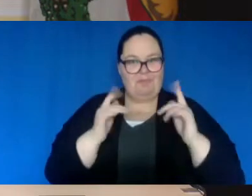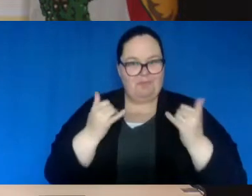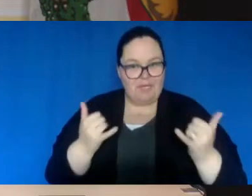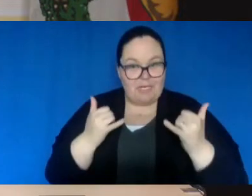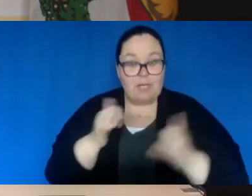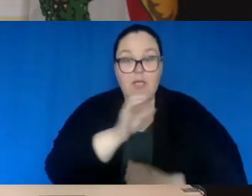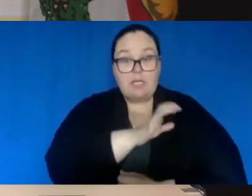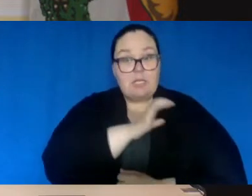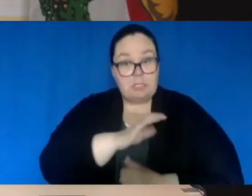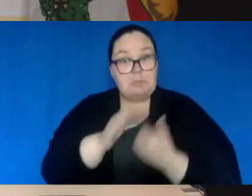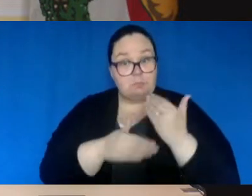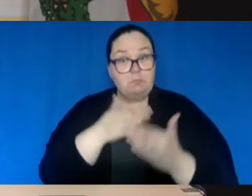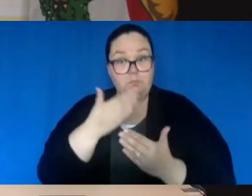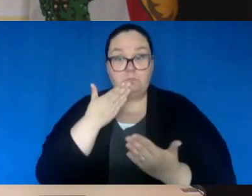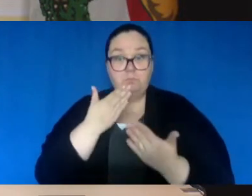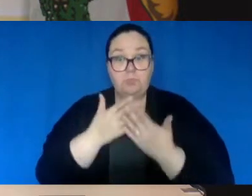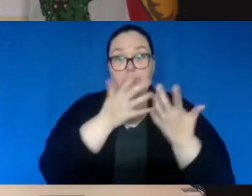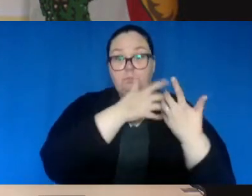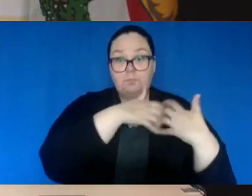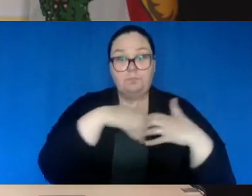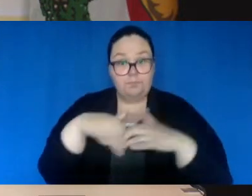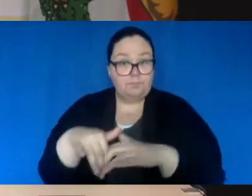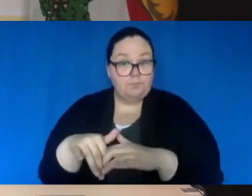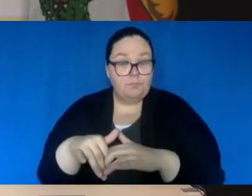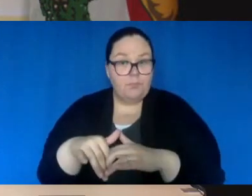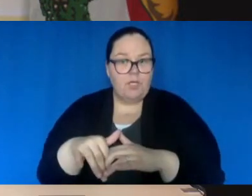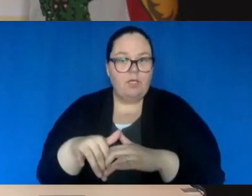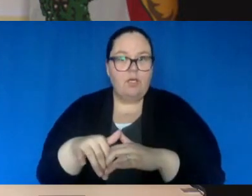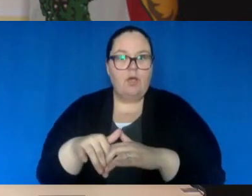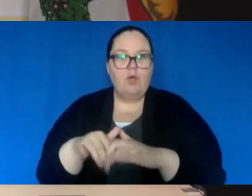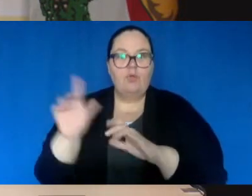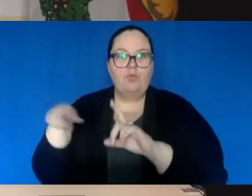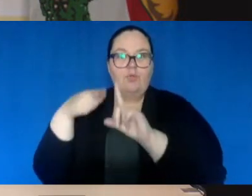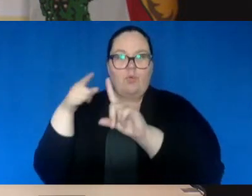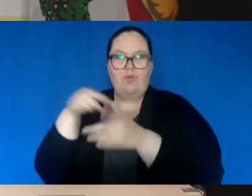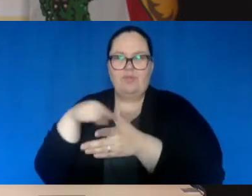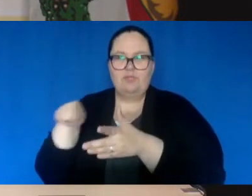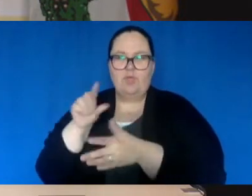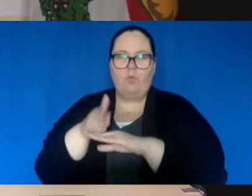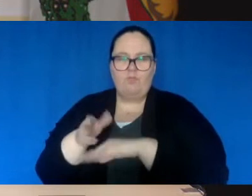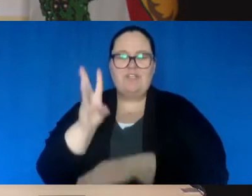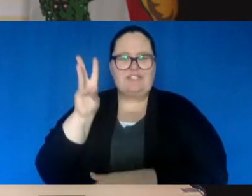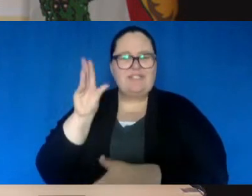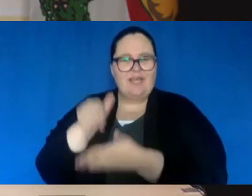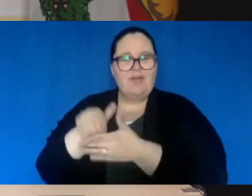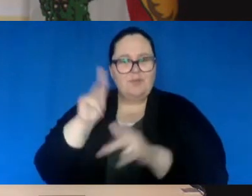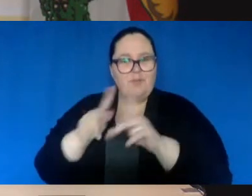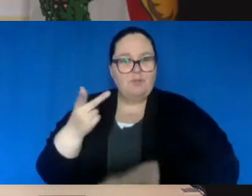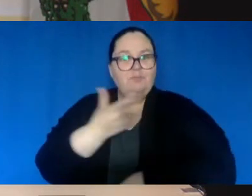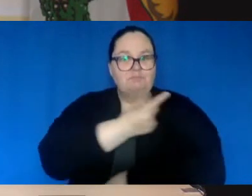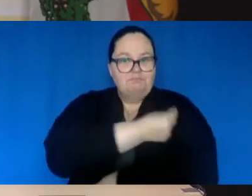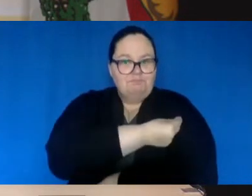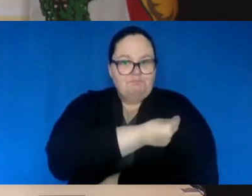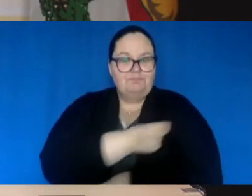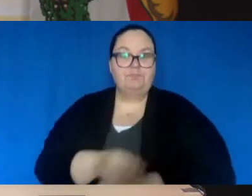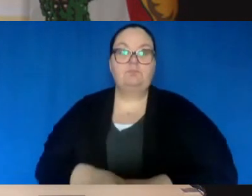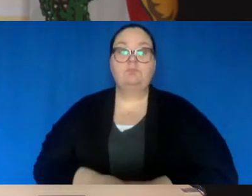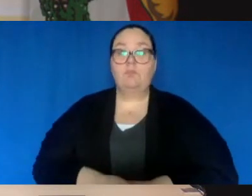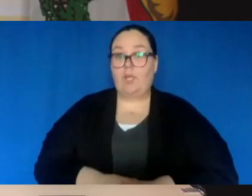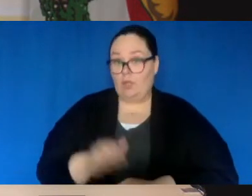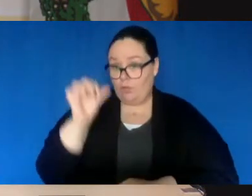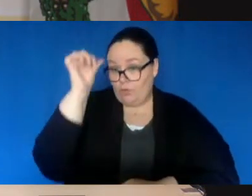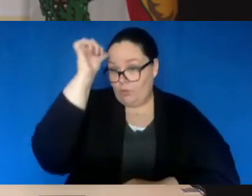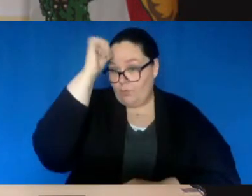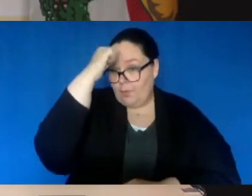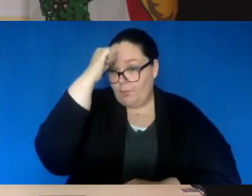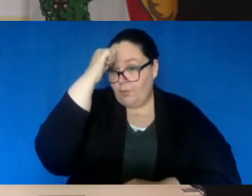going smoothly, and we're scheduled to immunize over 6,000 people this week. I want to remind Islanders that an